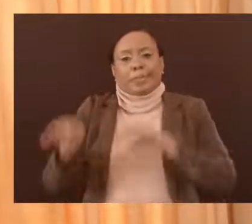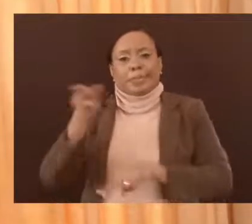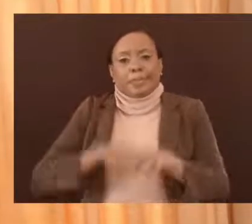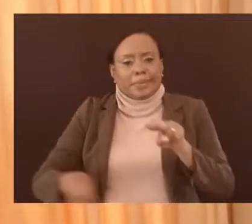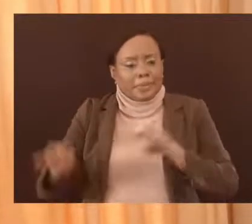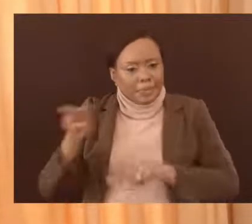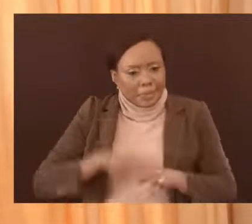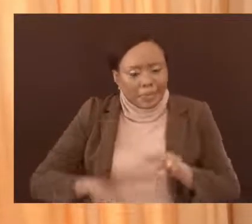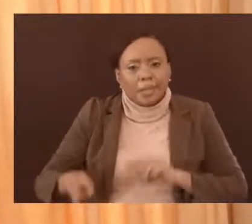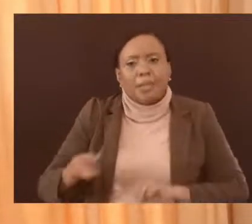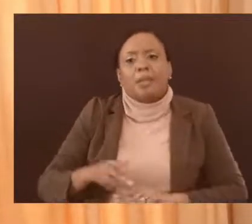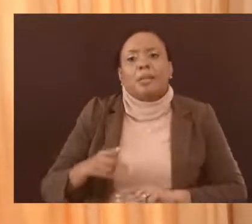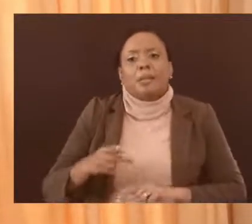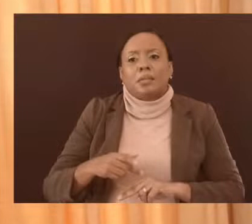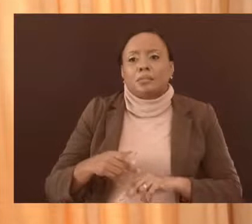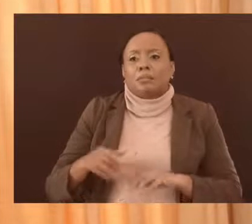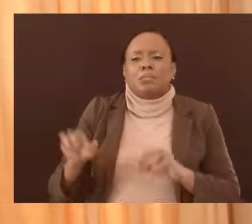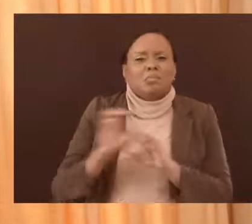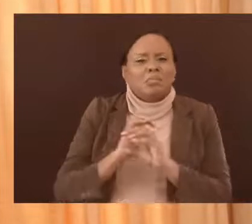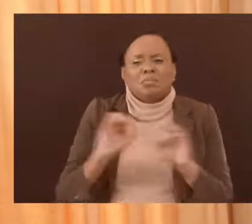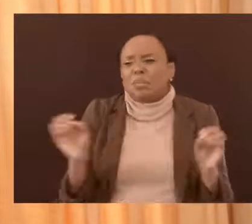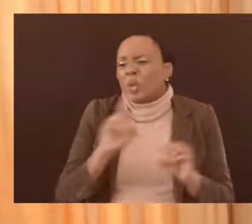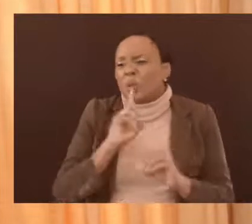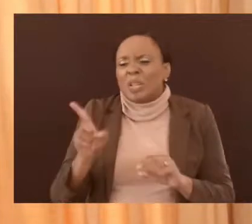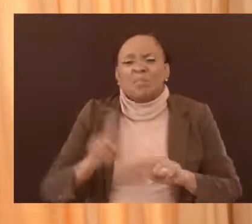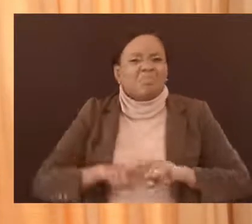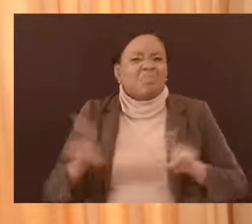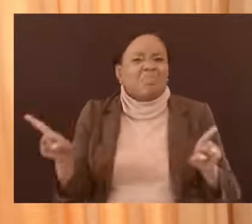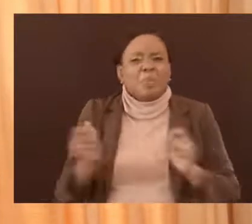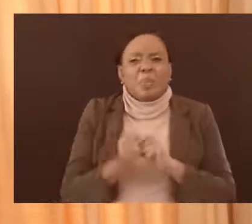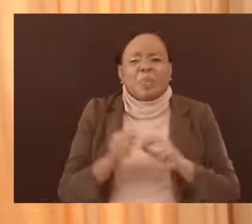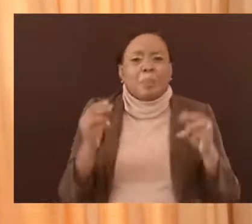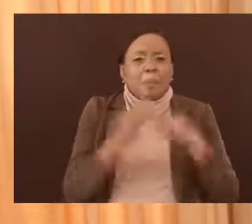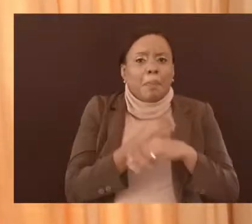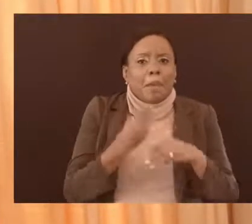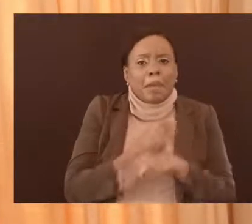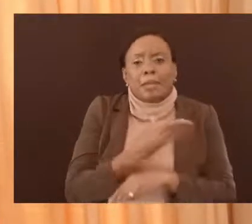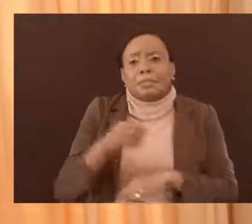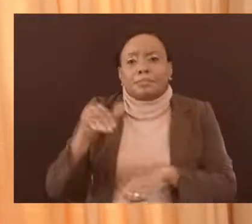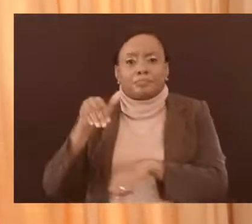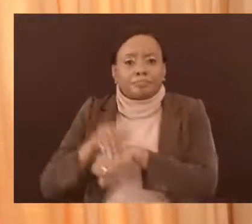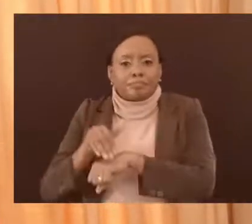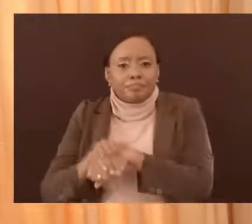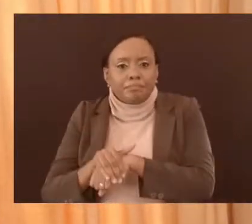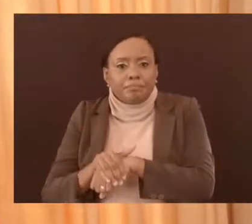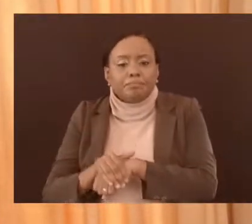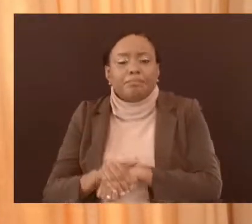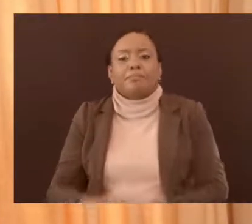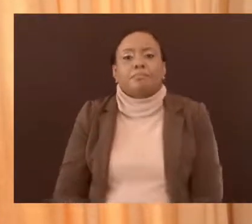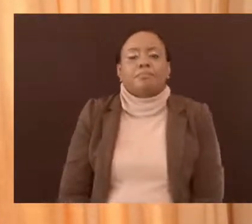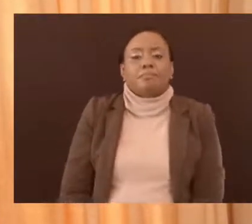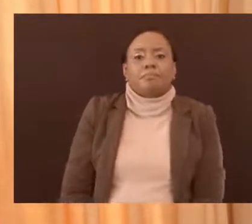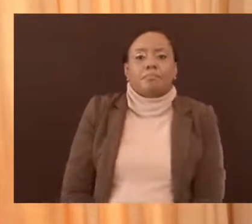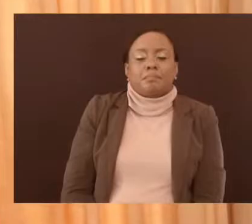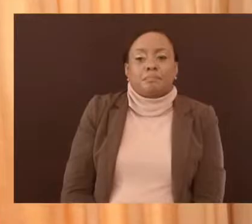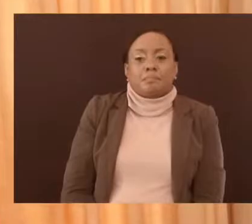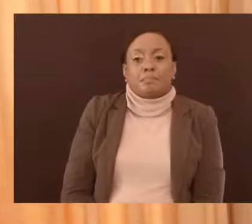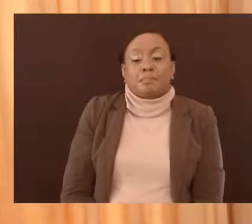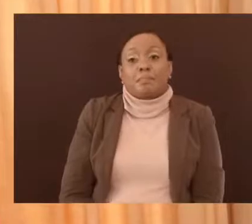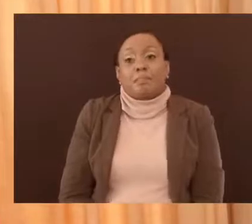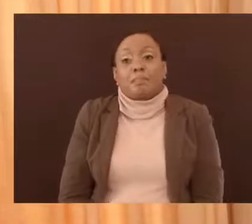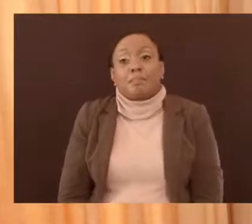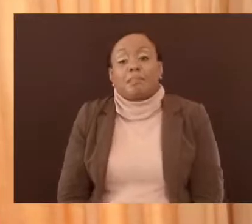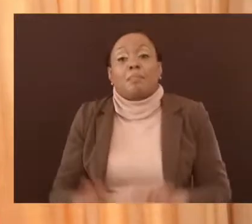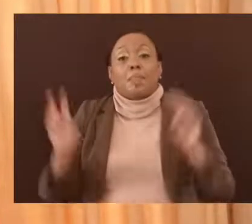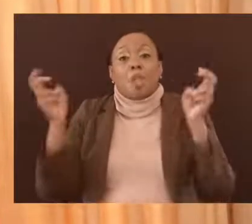no significant difference in student performance in mathematics and English. When compared to the readiness assessment, which was done a mere 3